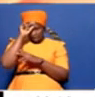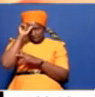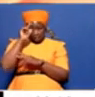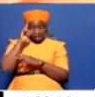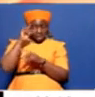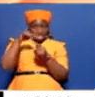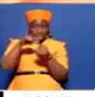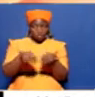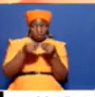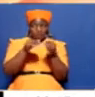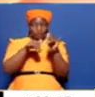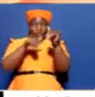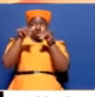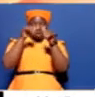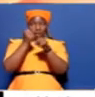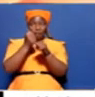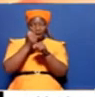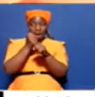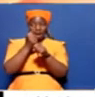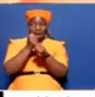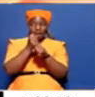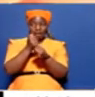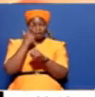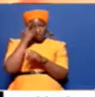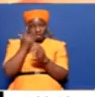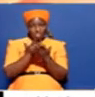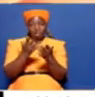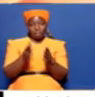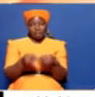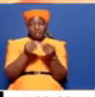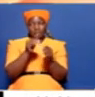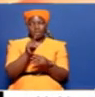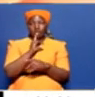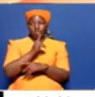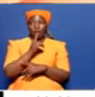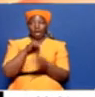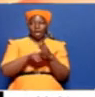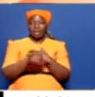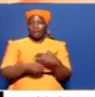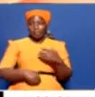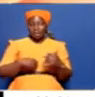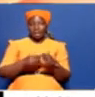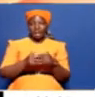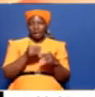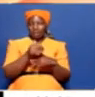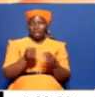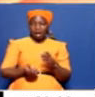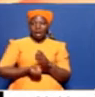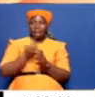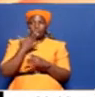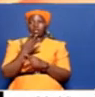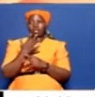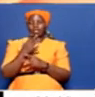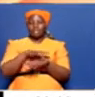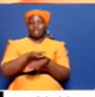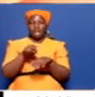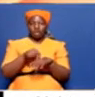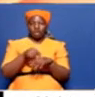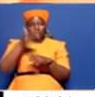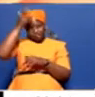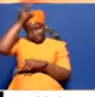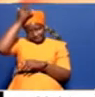this directive in Malindi after officially launching the National Nursing and Midwifery Policy that seeks